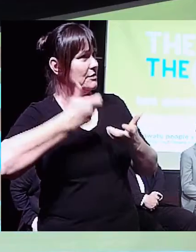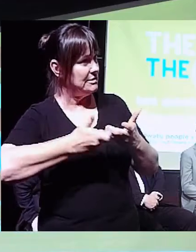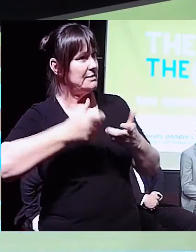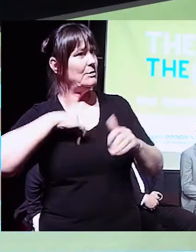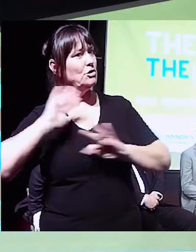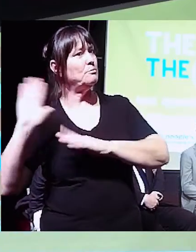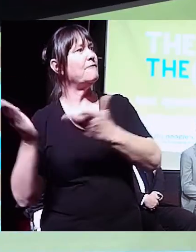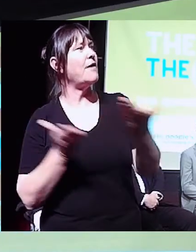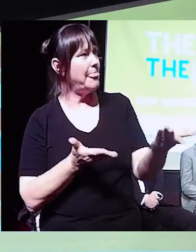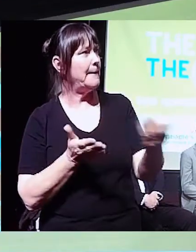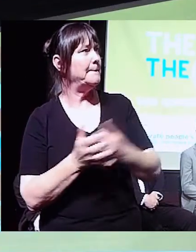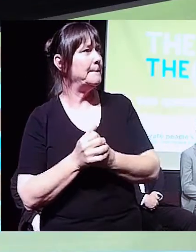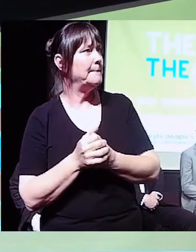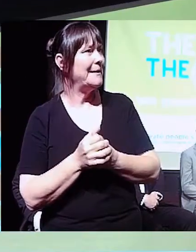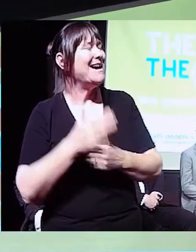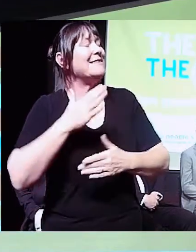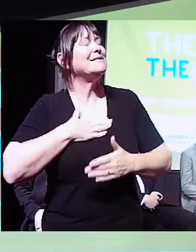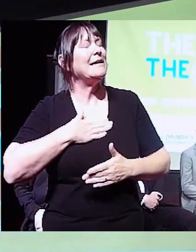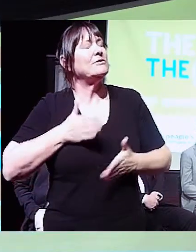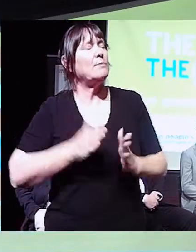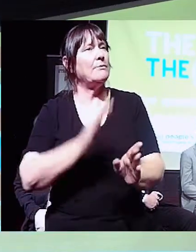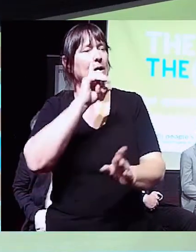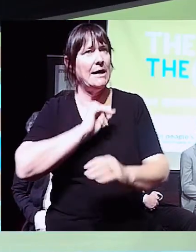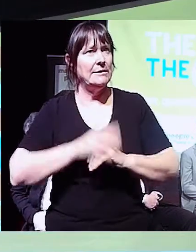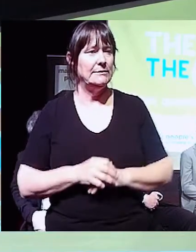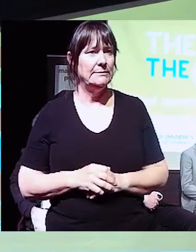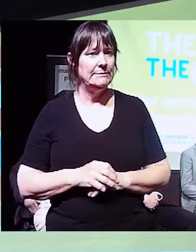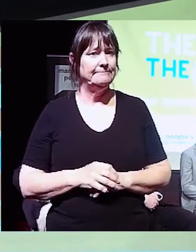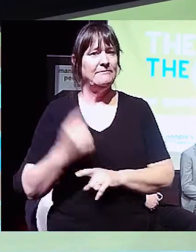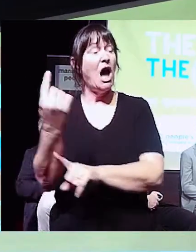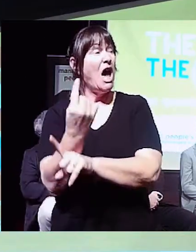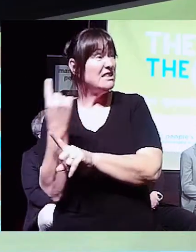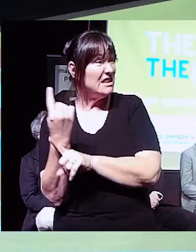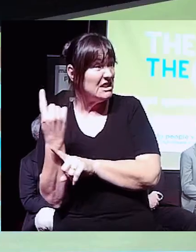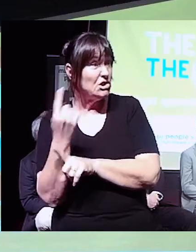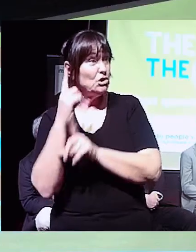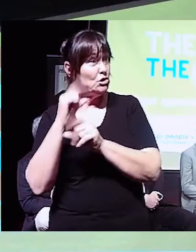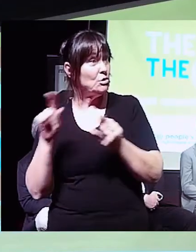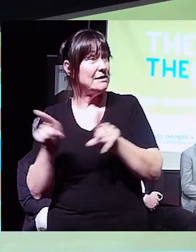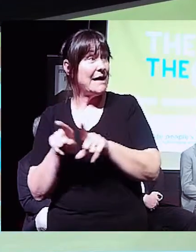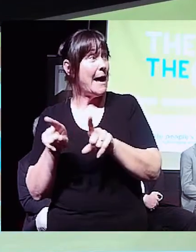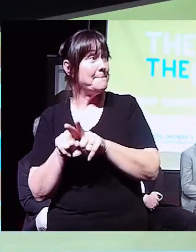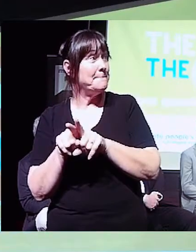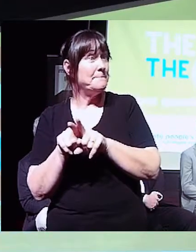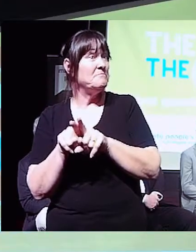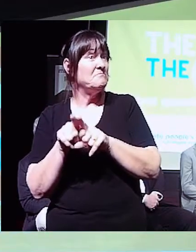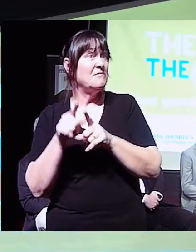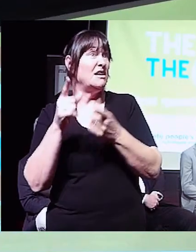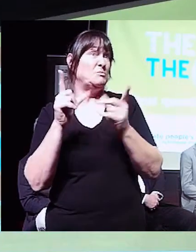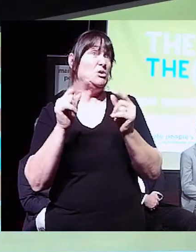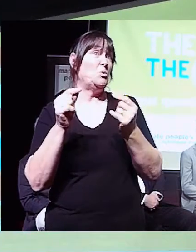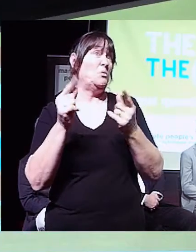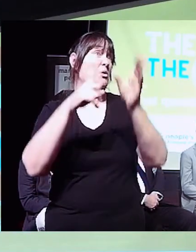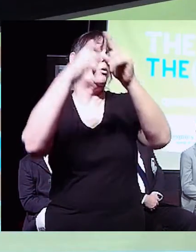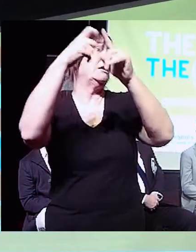provided it's done in the safest possible way. And the quarantines could be done exactly the same way as we're doing it around the rest of the country, but